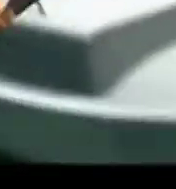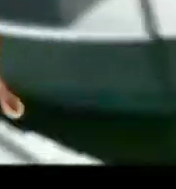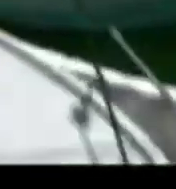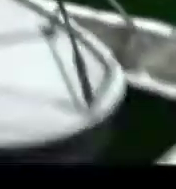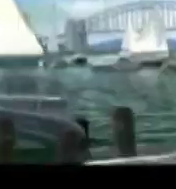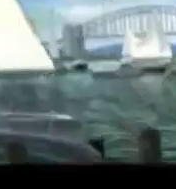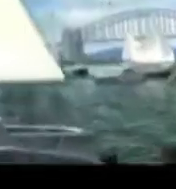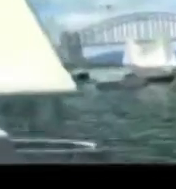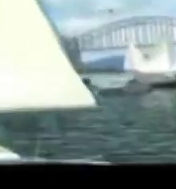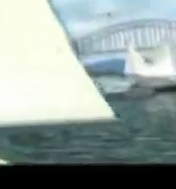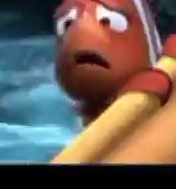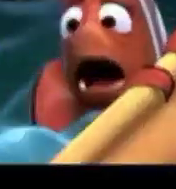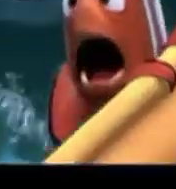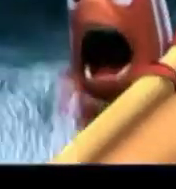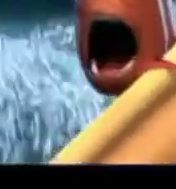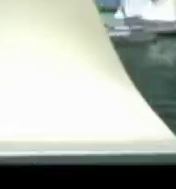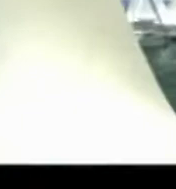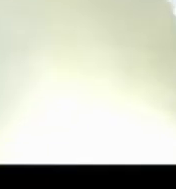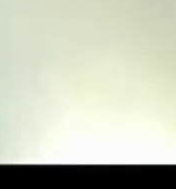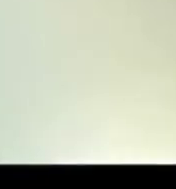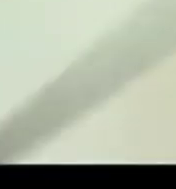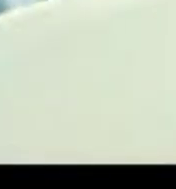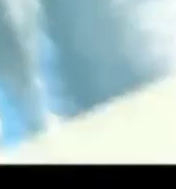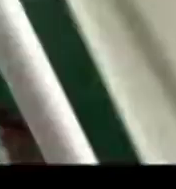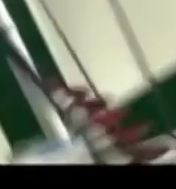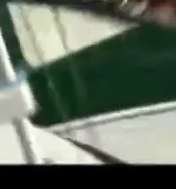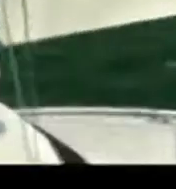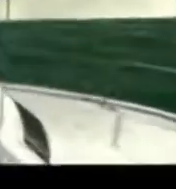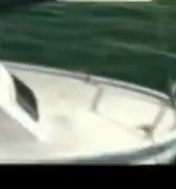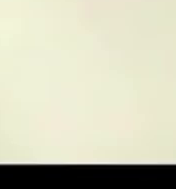Everybody hold on!